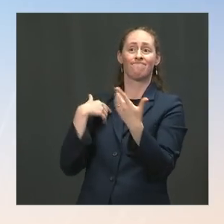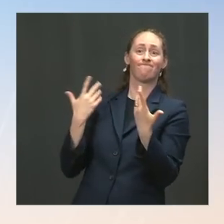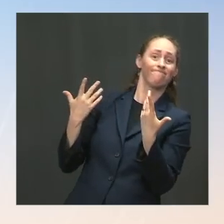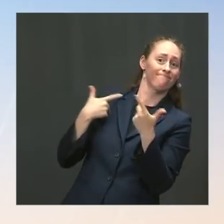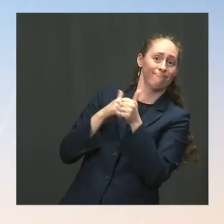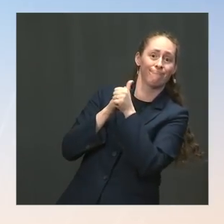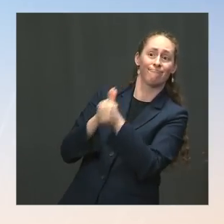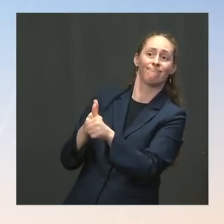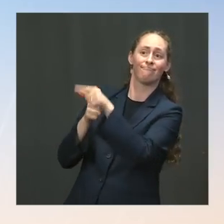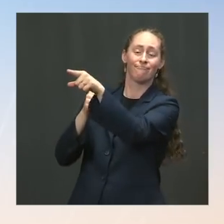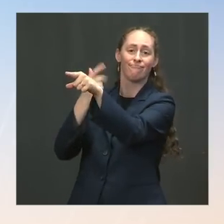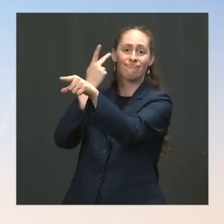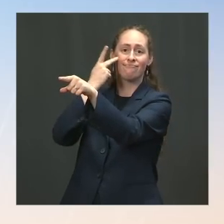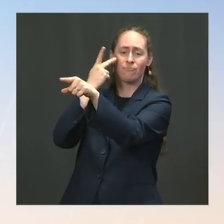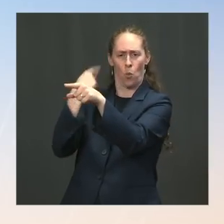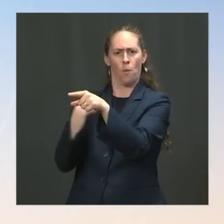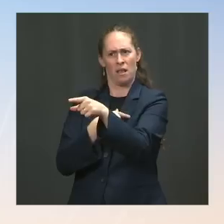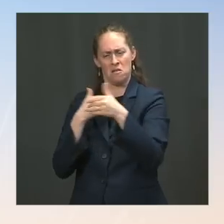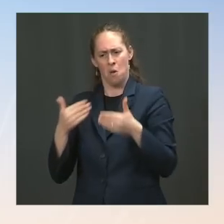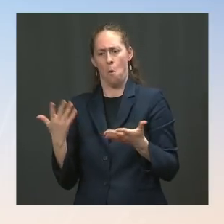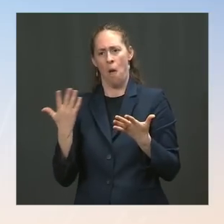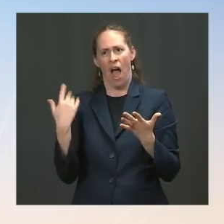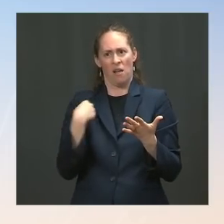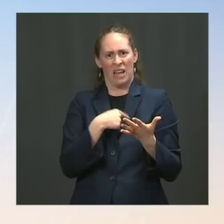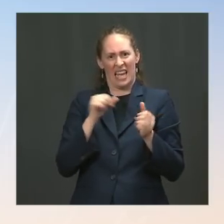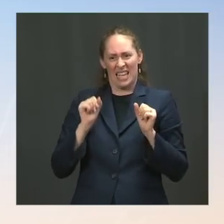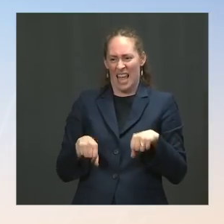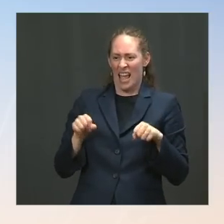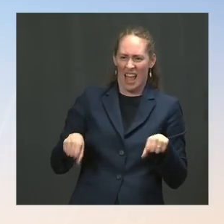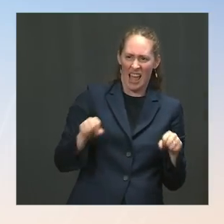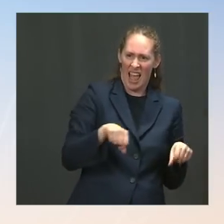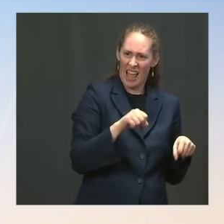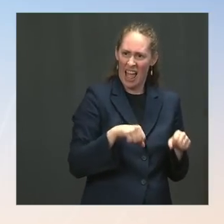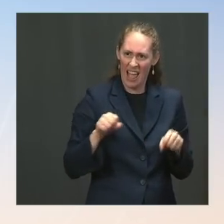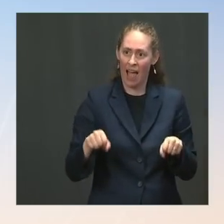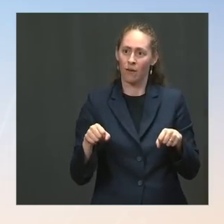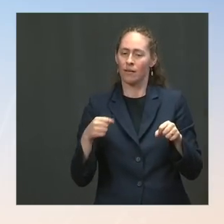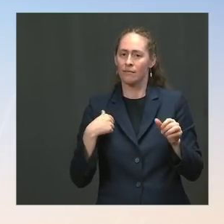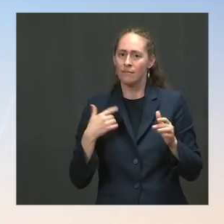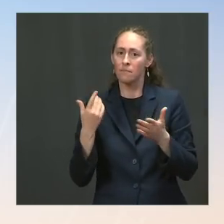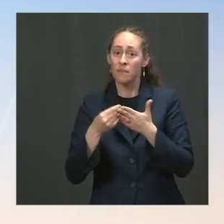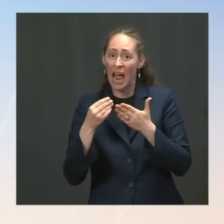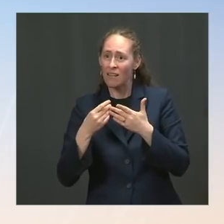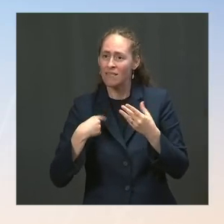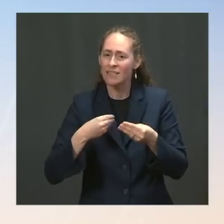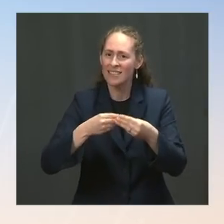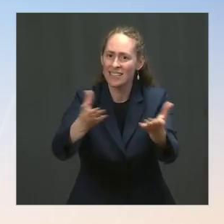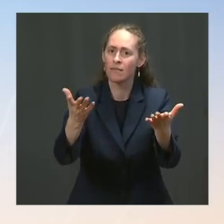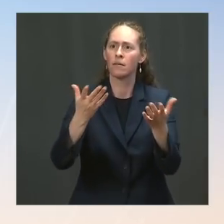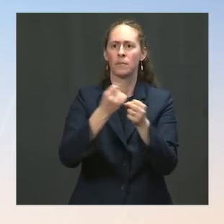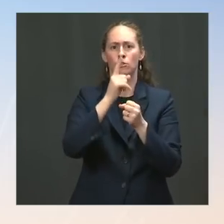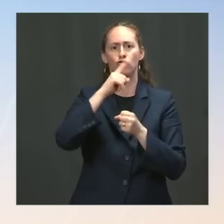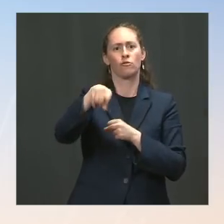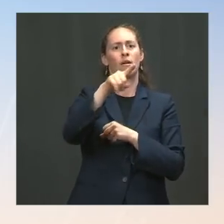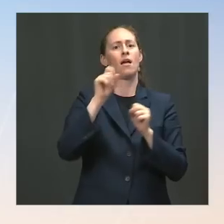in states and what we can do to push this funding and money out. And, you know, as we've been talking about quite a bit in here, there was an